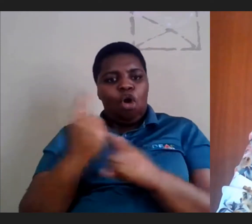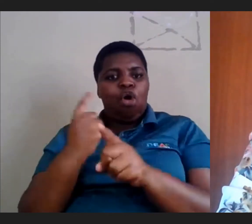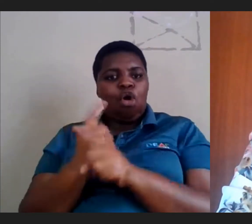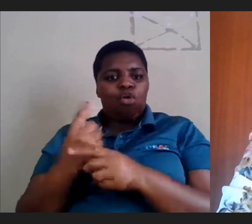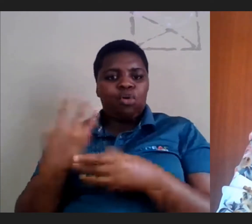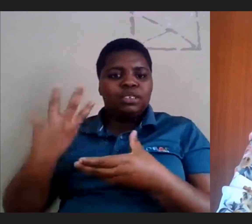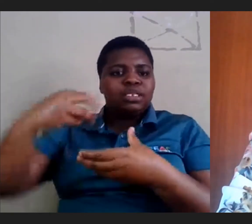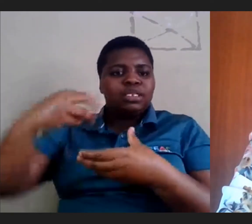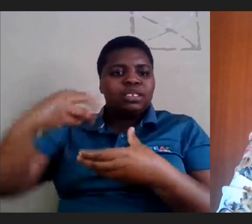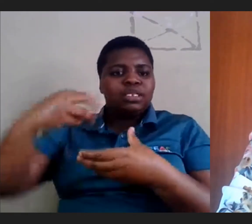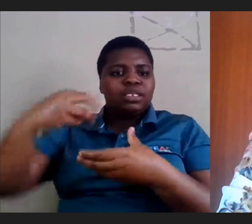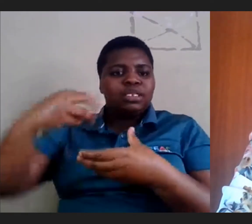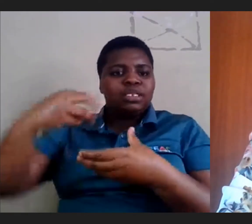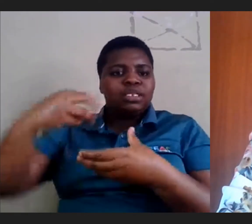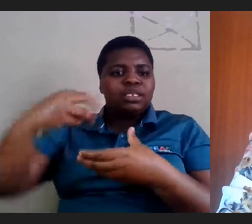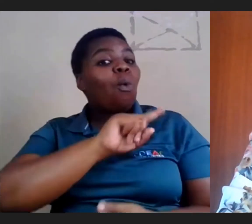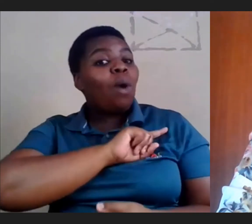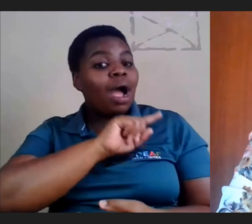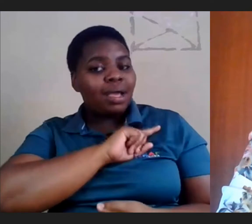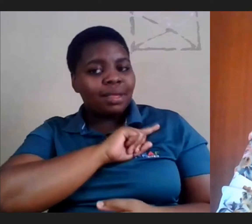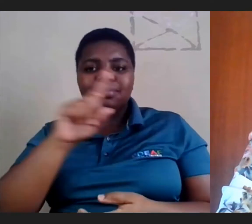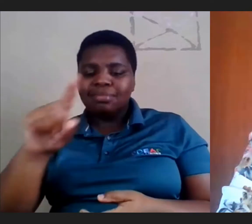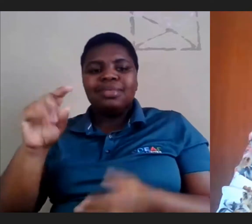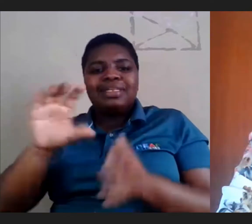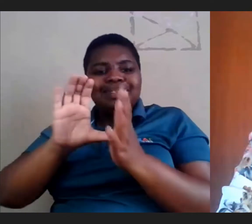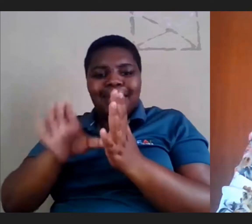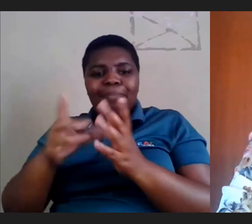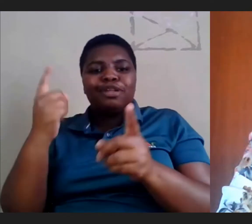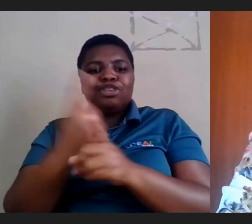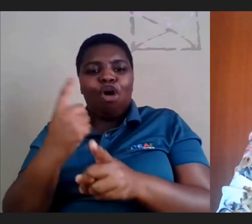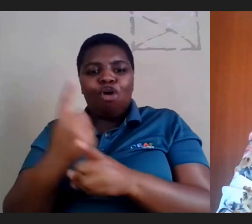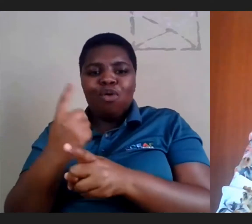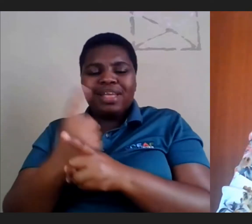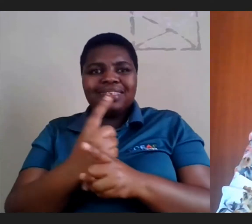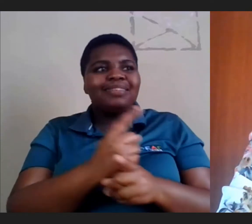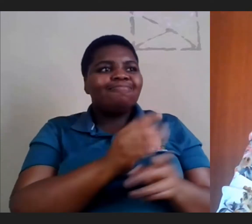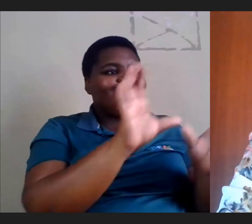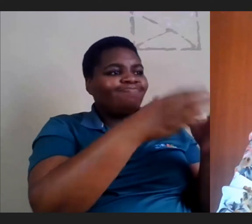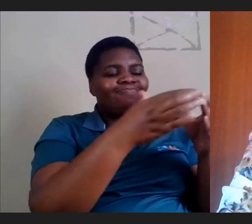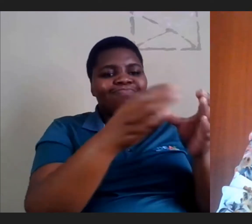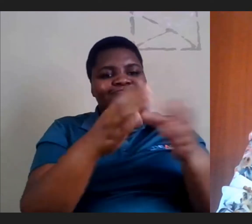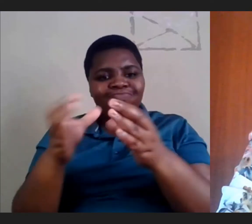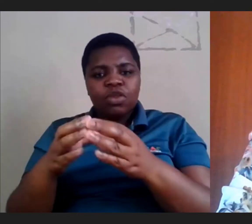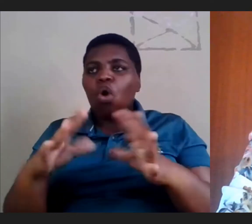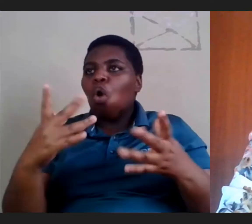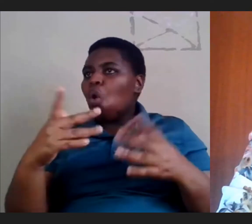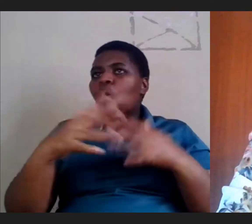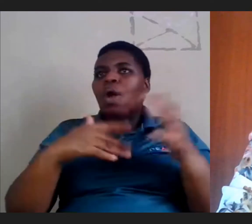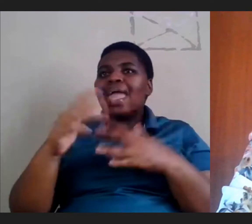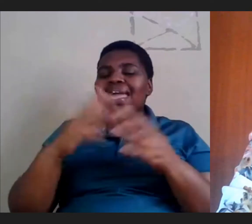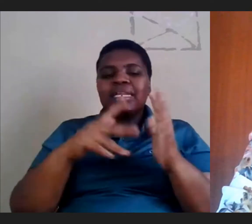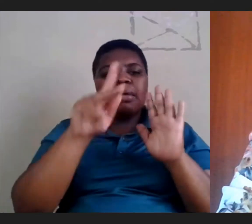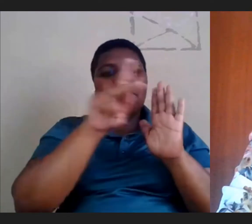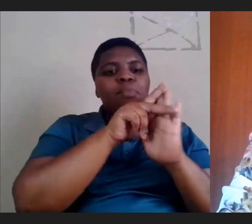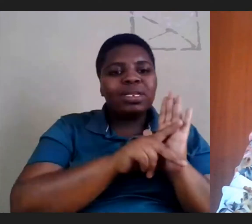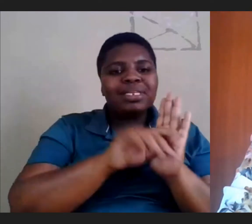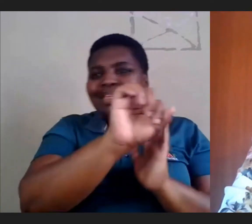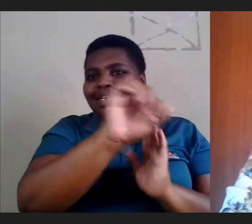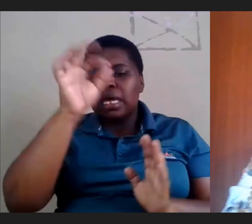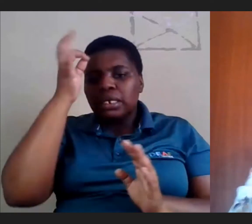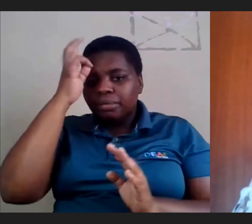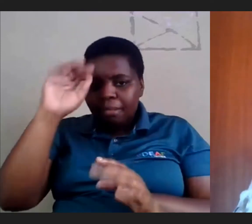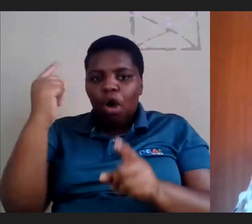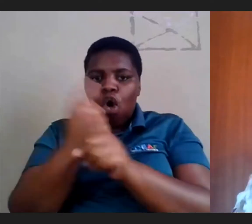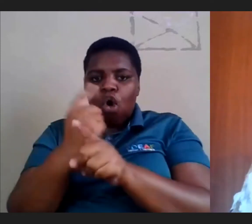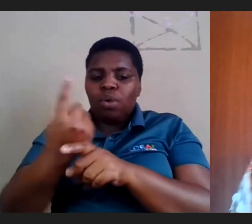that disability is mainstreamed in every sector of policy development going forward.